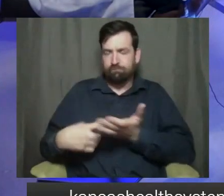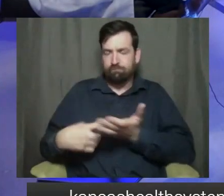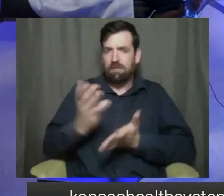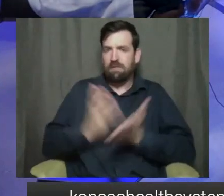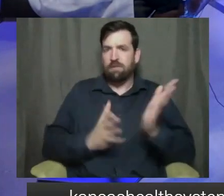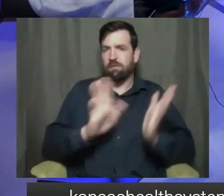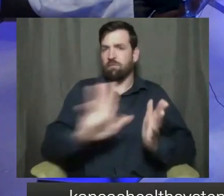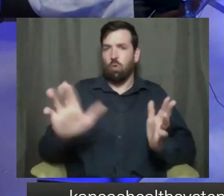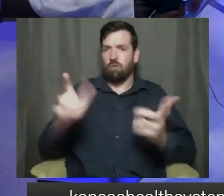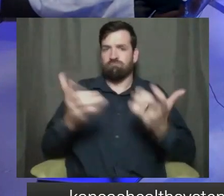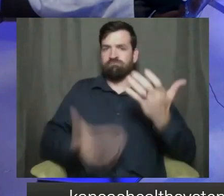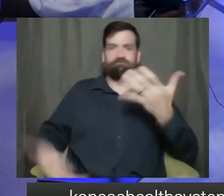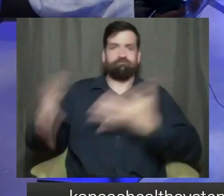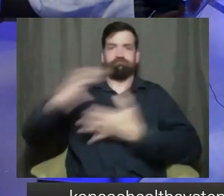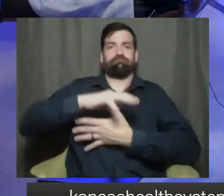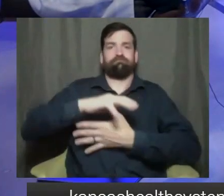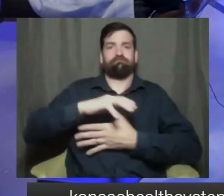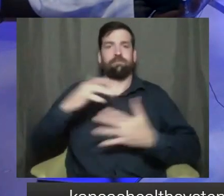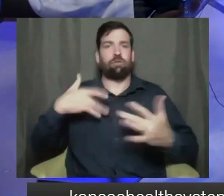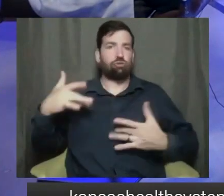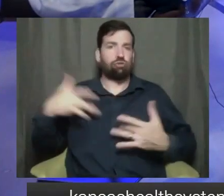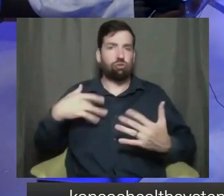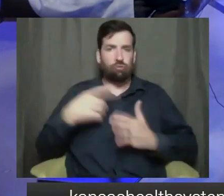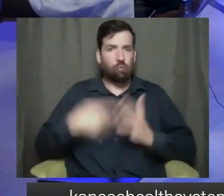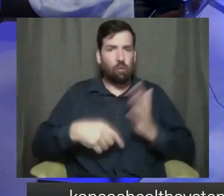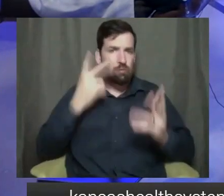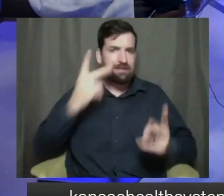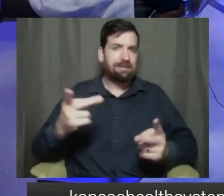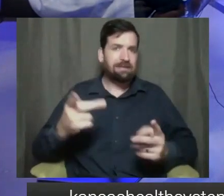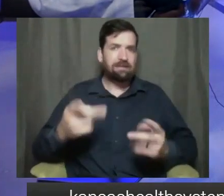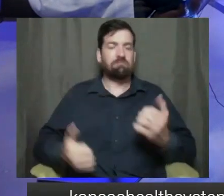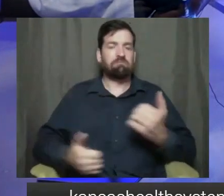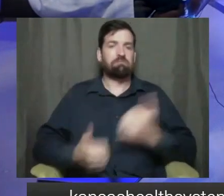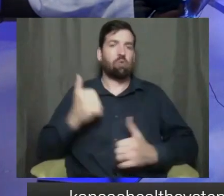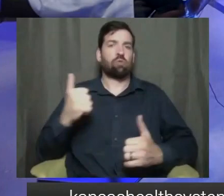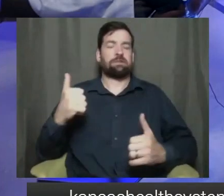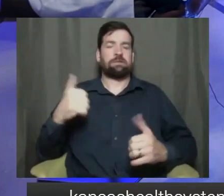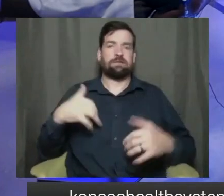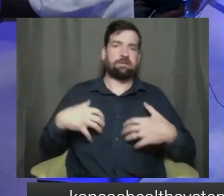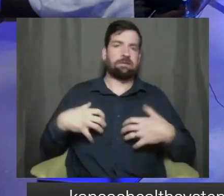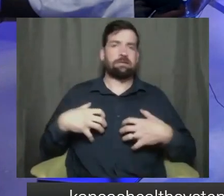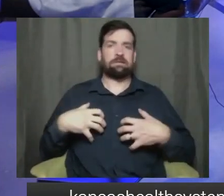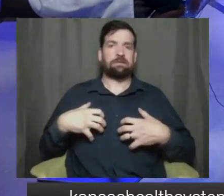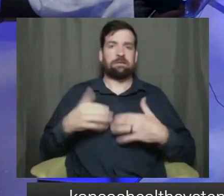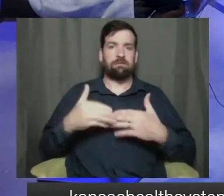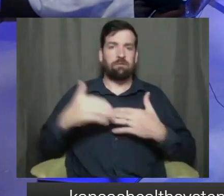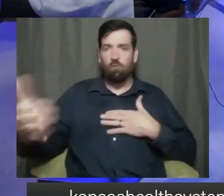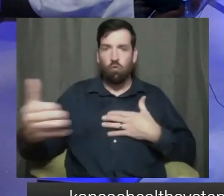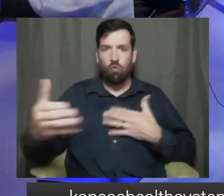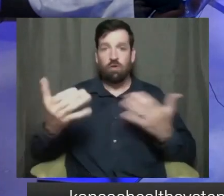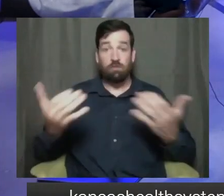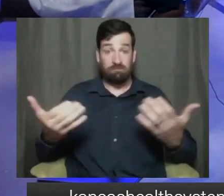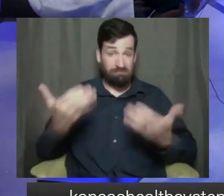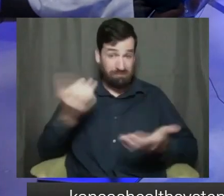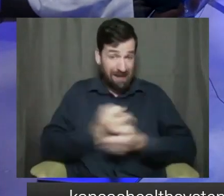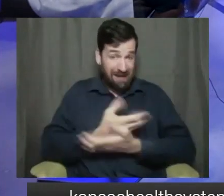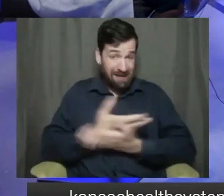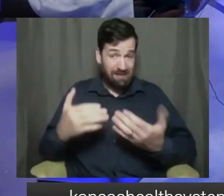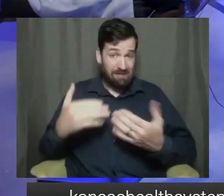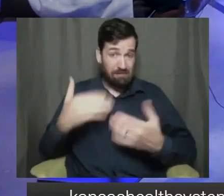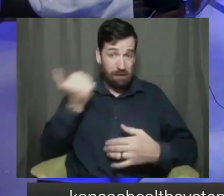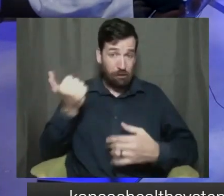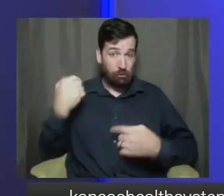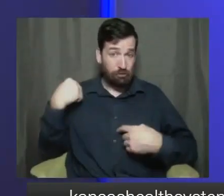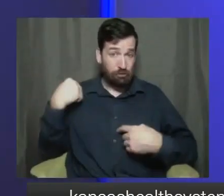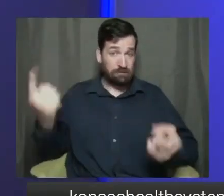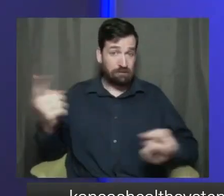concerns? What have you seen? What concerns you most moving forward? Has anything gotten better since the beginning of the pandemic?